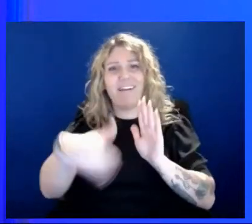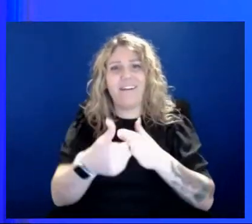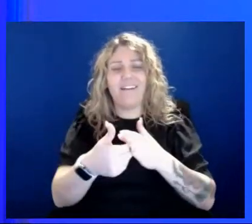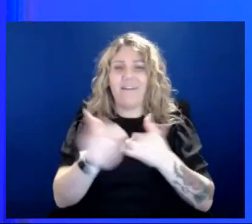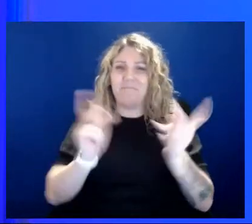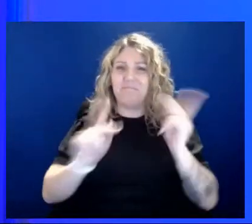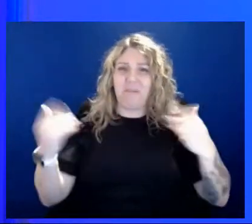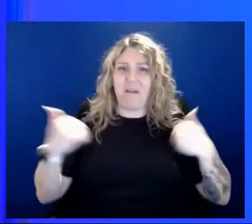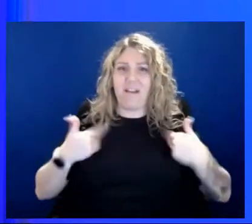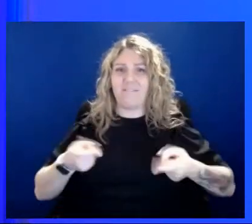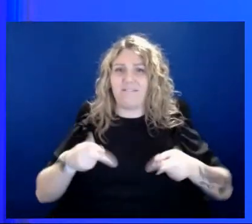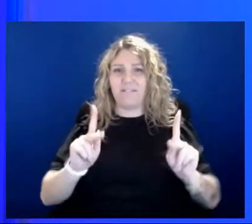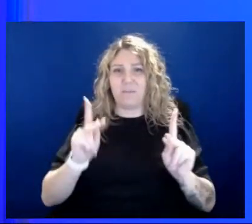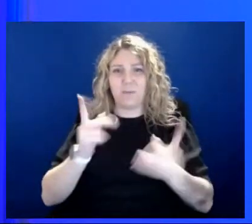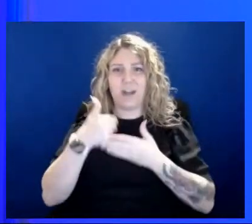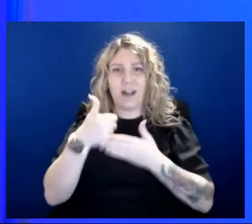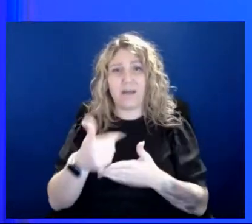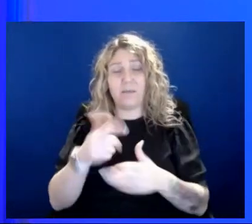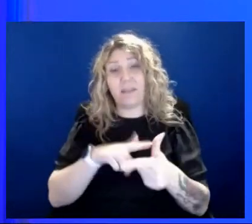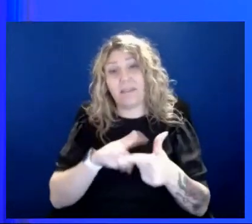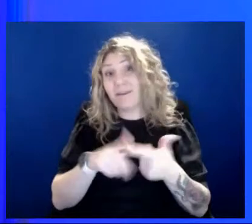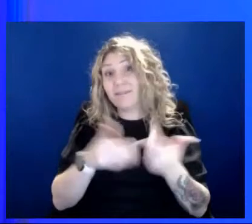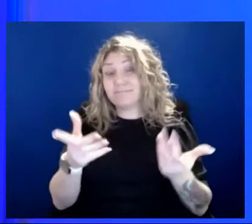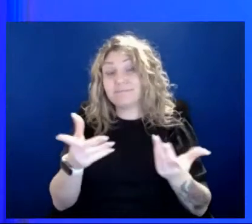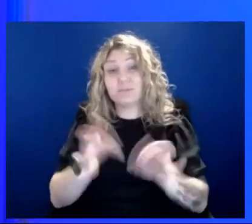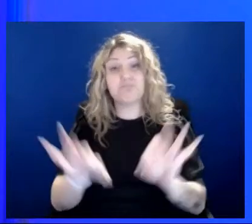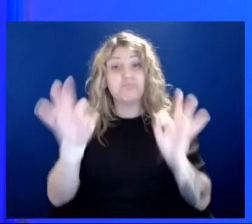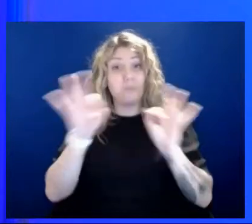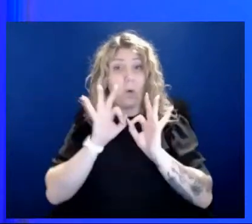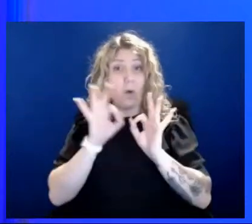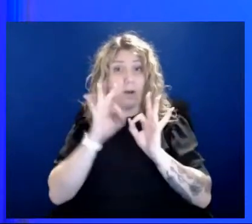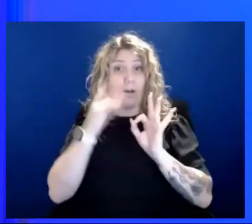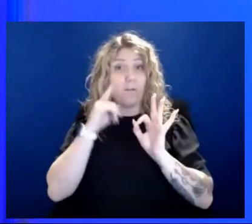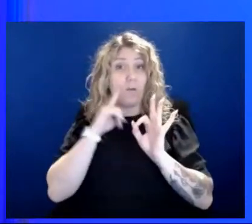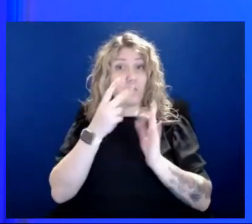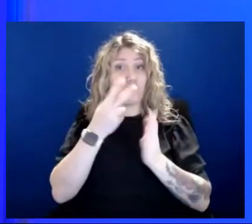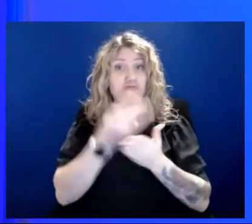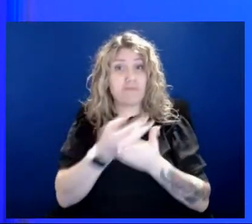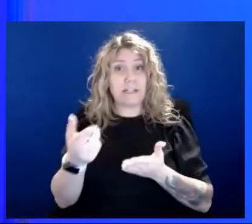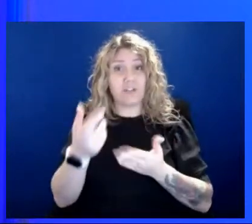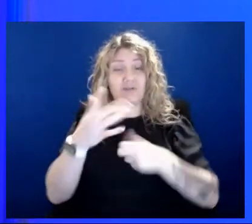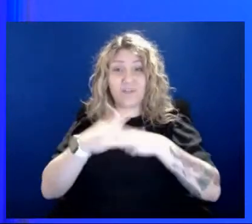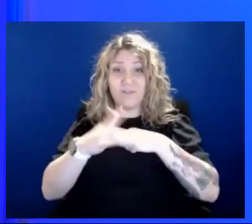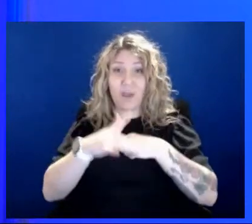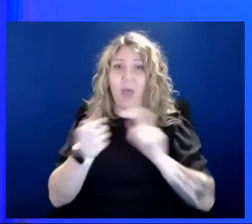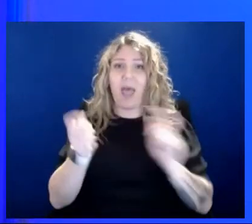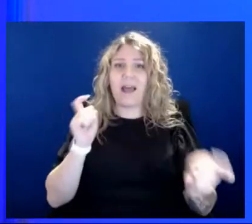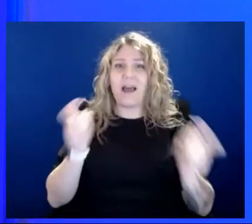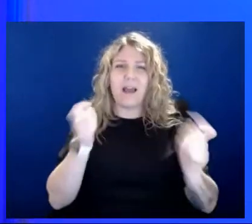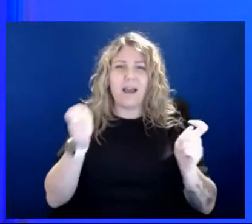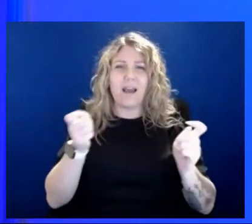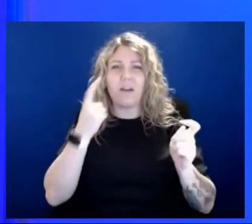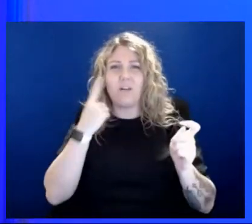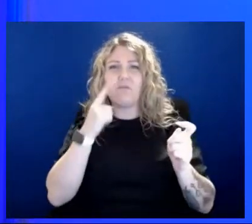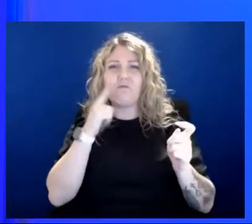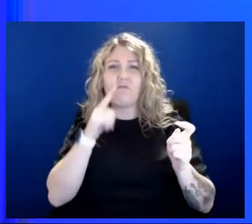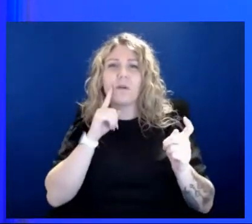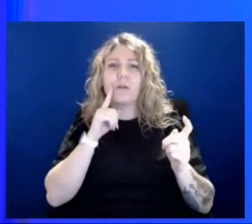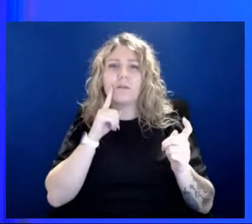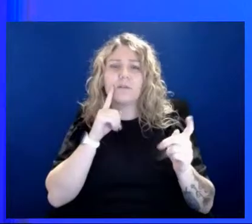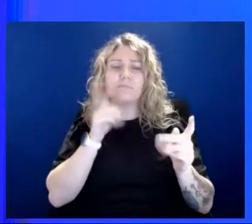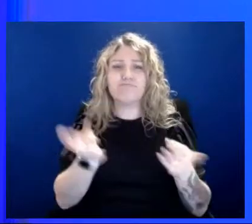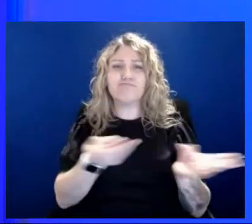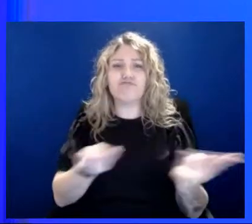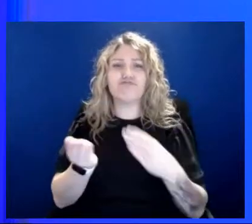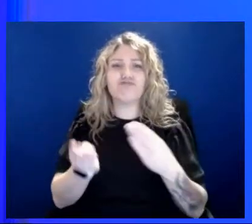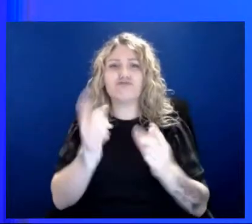help, and that it's important to have those resources be available and customized to facilitate those one-on-one conversations